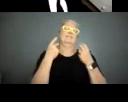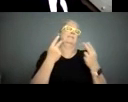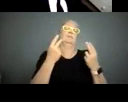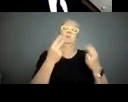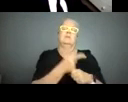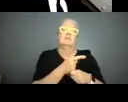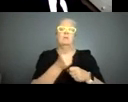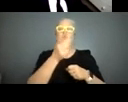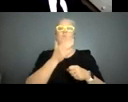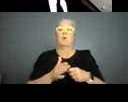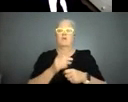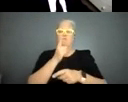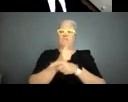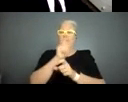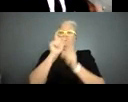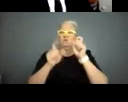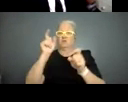so that things move forward.